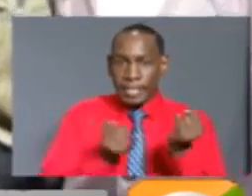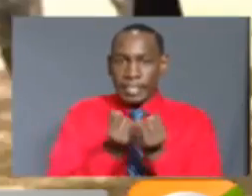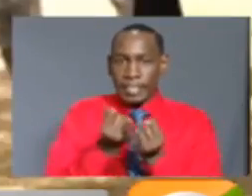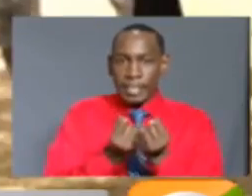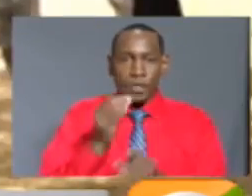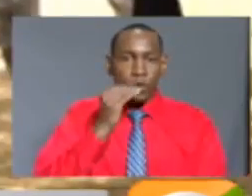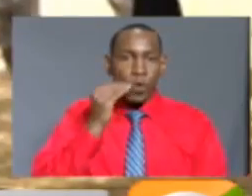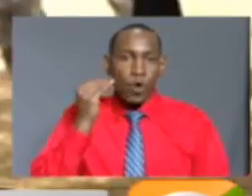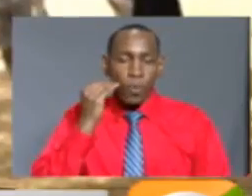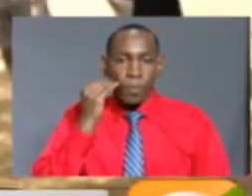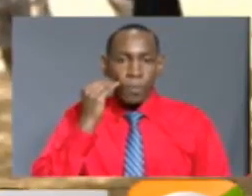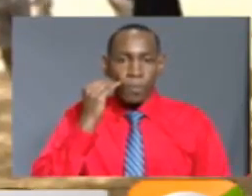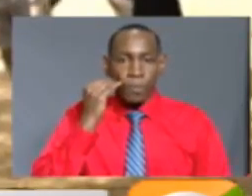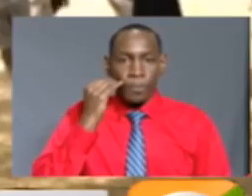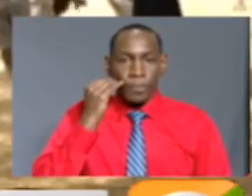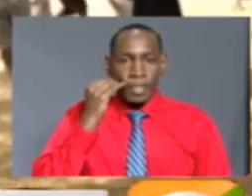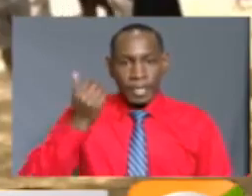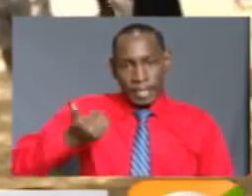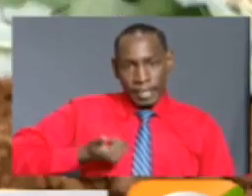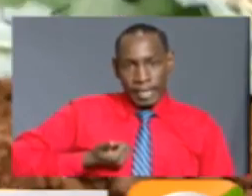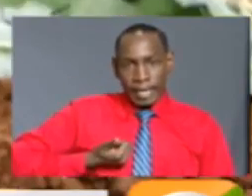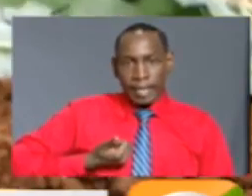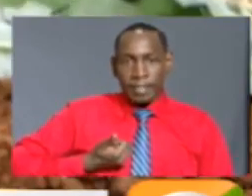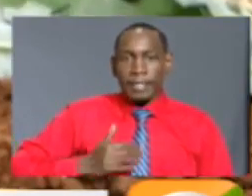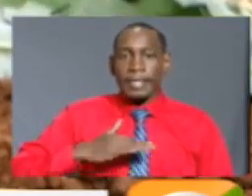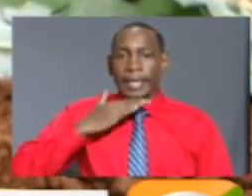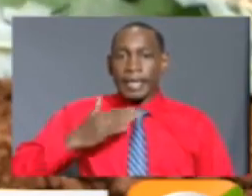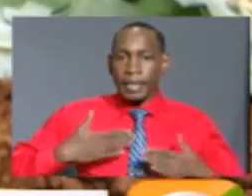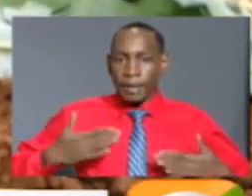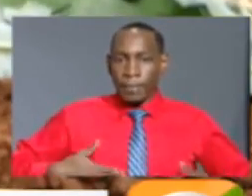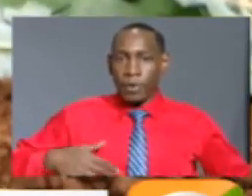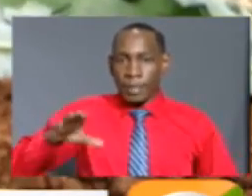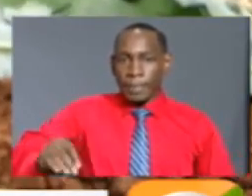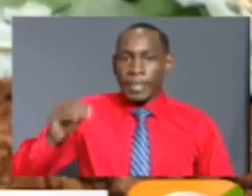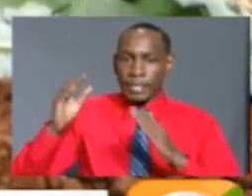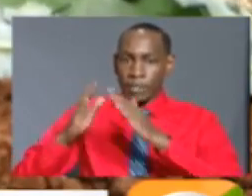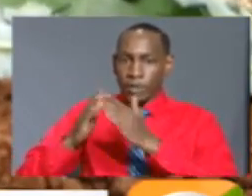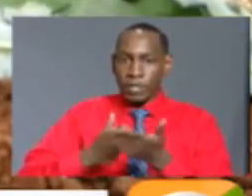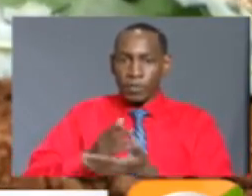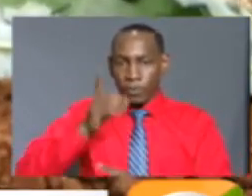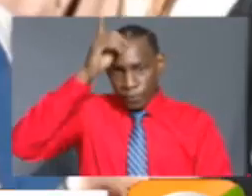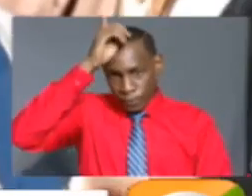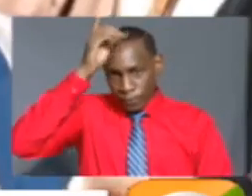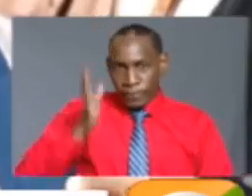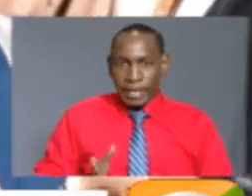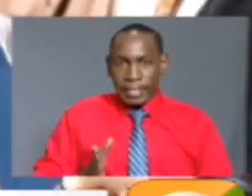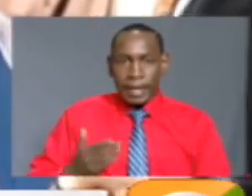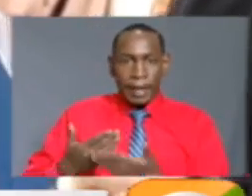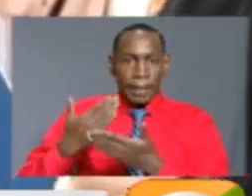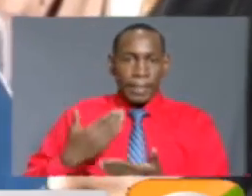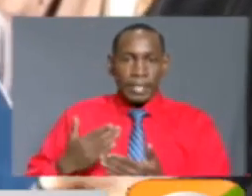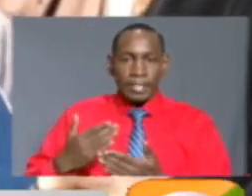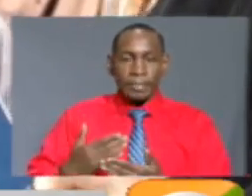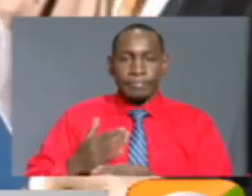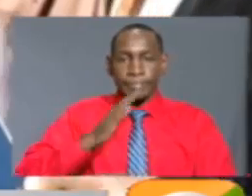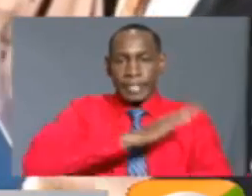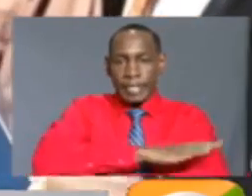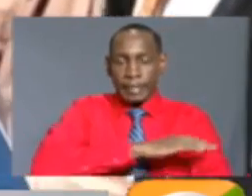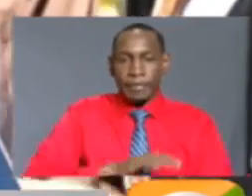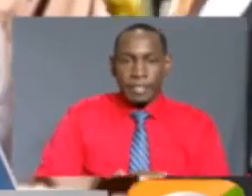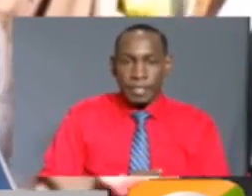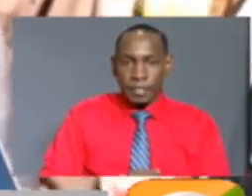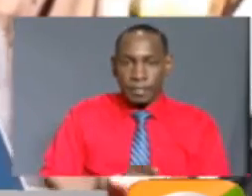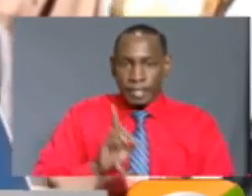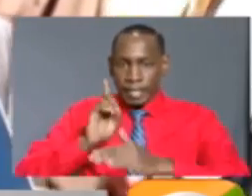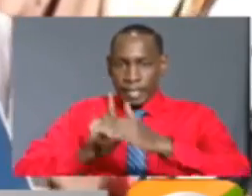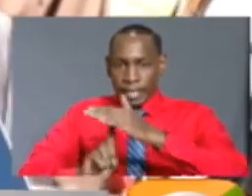at their home in Sosio village. The girl's lifeless body was discovered in a toilet by a villager last evening. Hapo nikaamulika ndani, tukaona